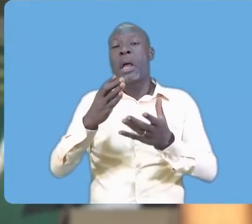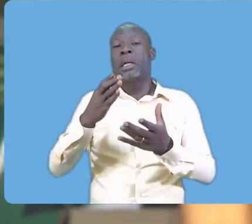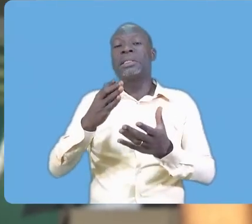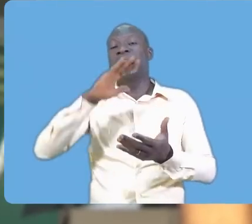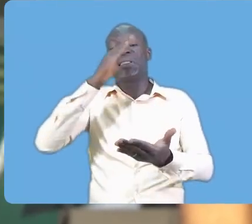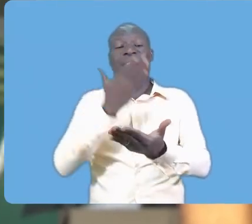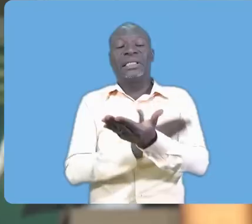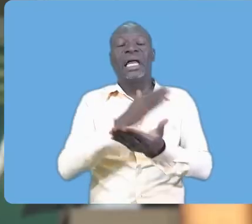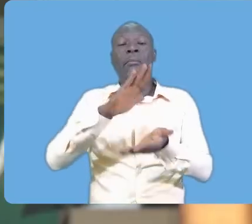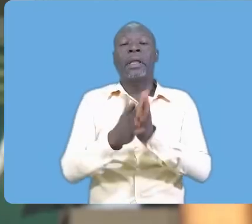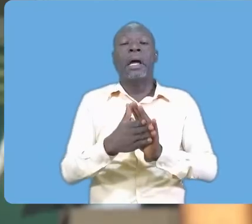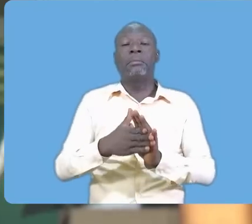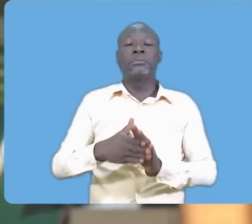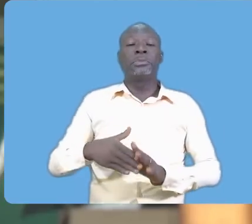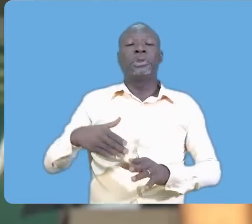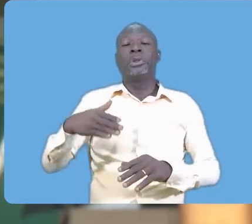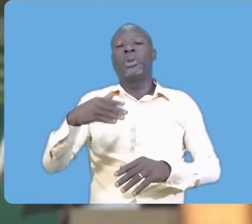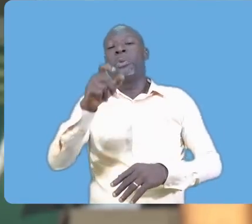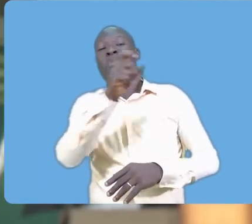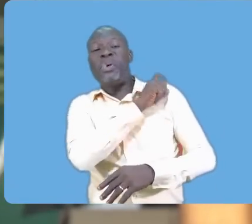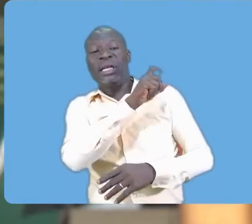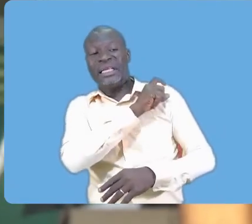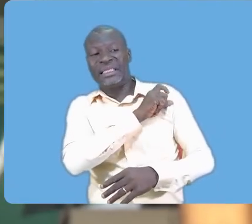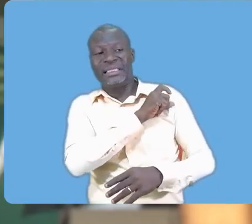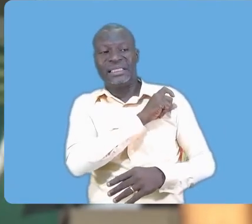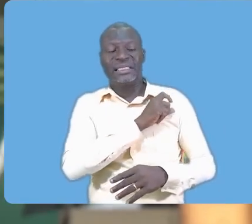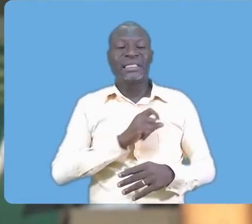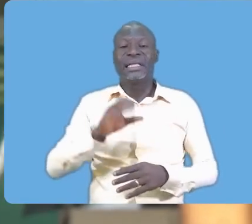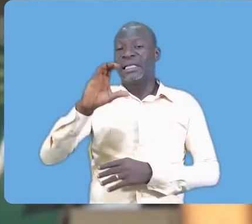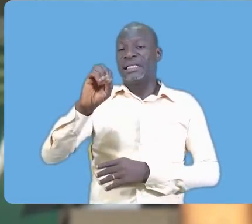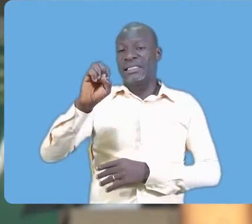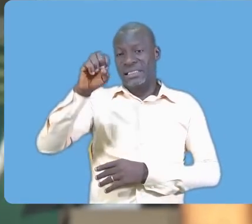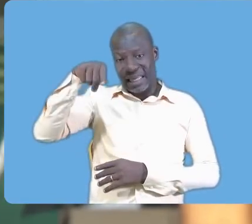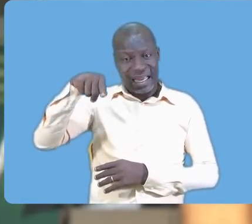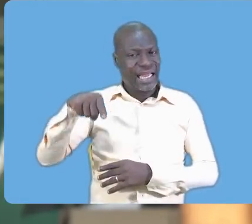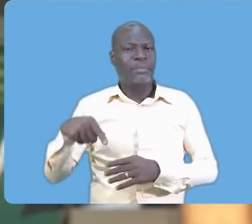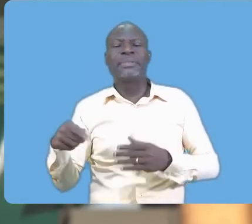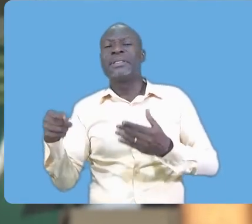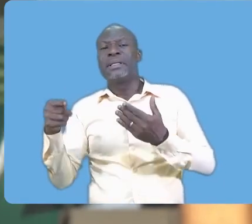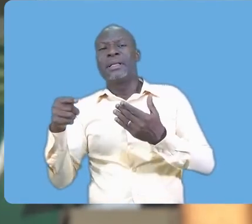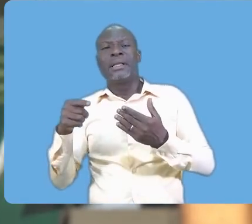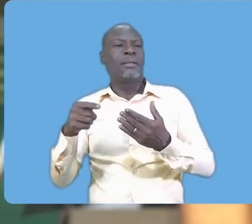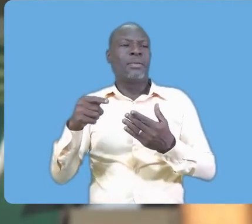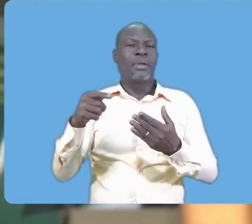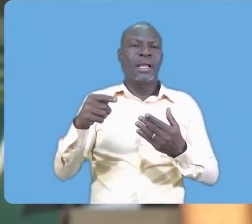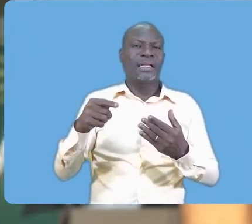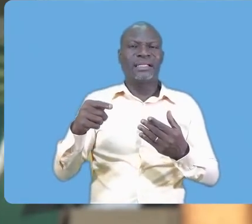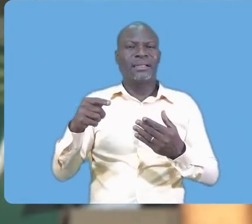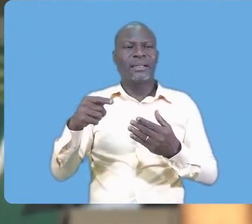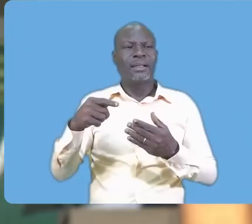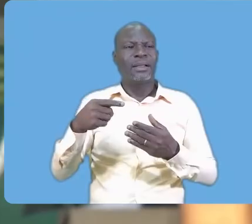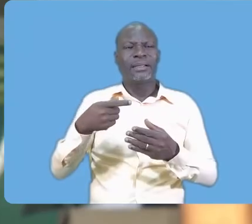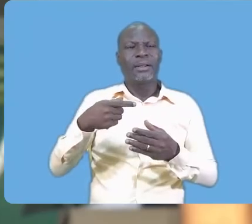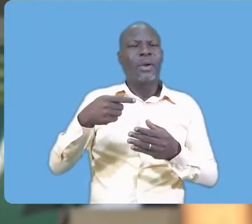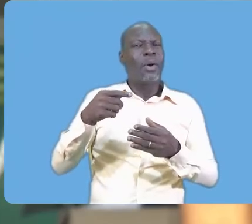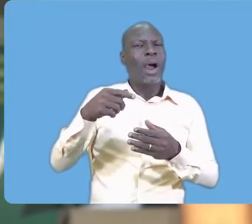opese akwara no ekọ immigration opese akwara no ekọ customs e de ba adentia e de ba sika nko